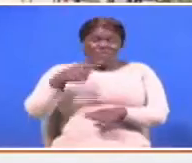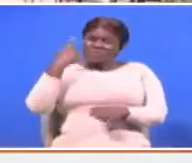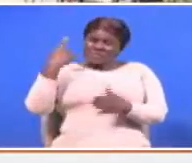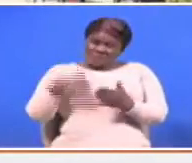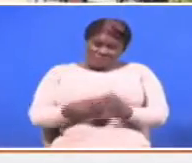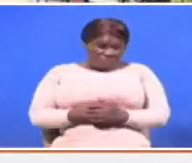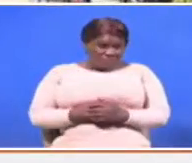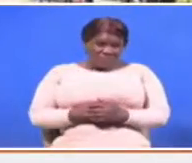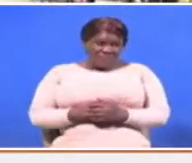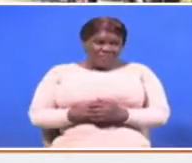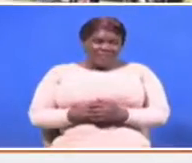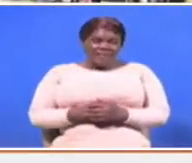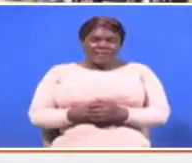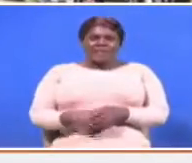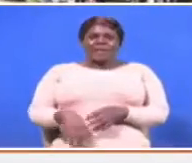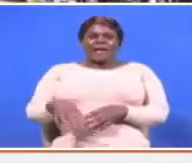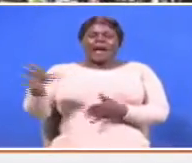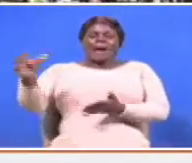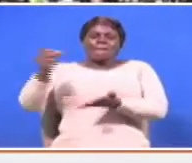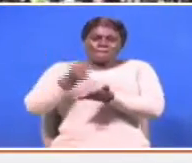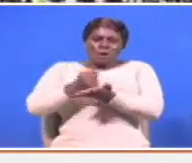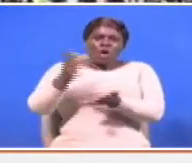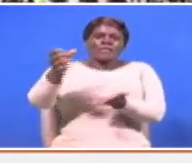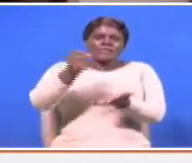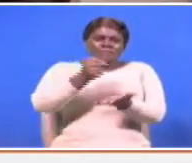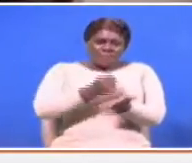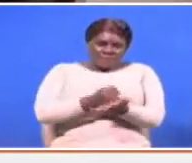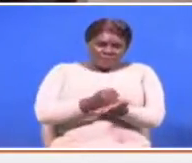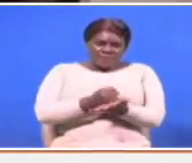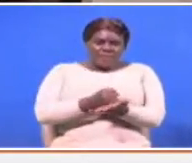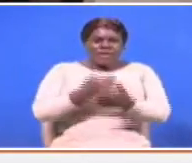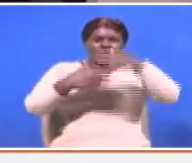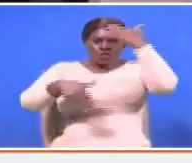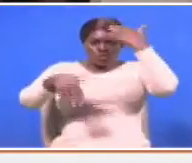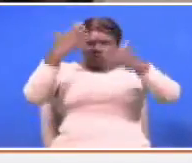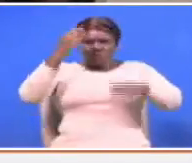in context is the appointment of the University Council